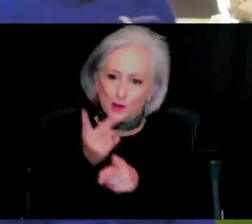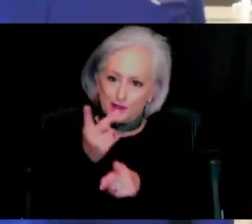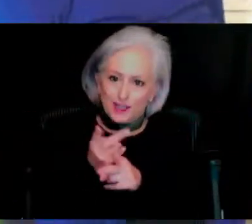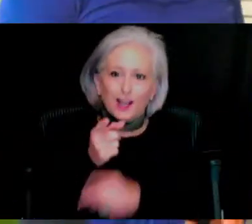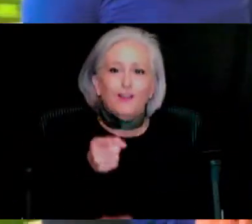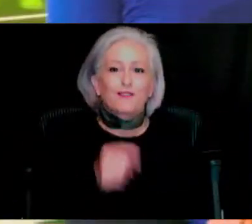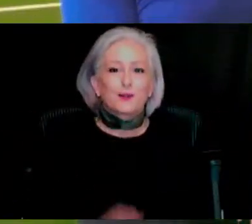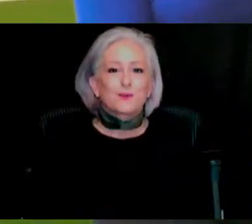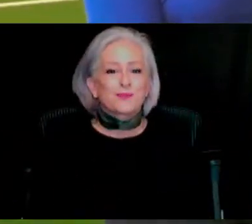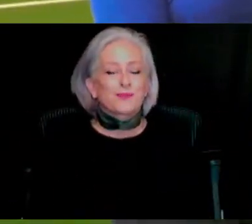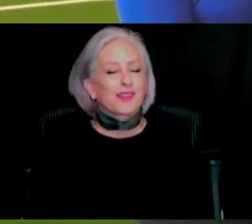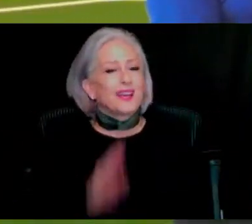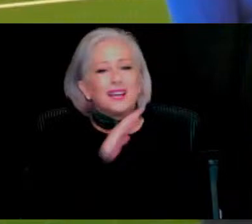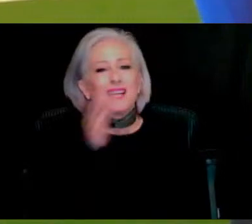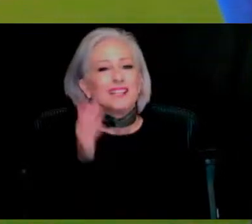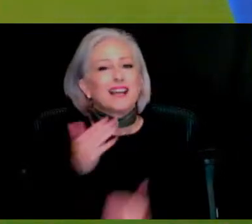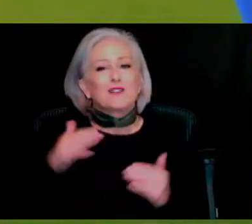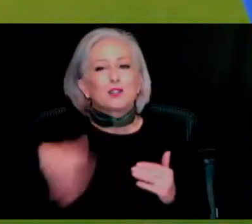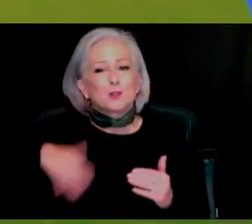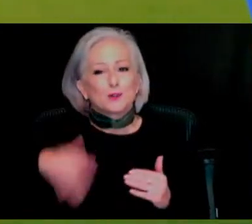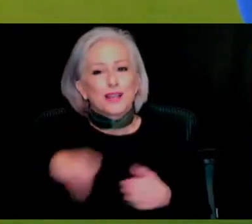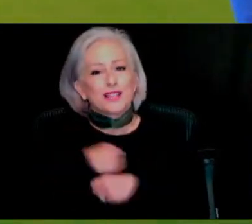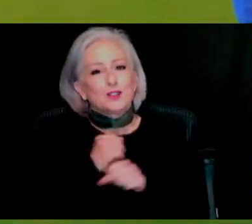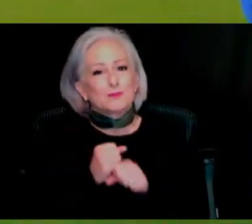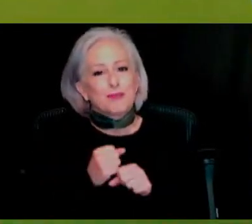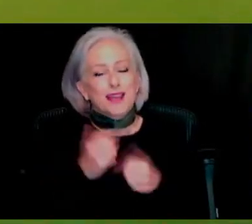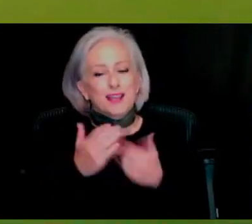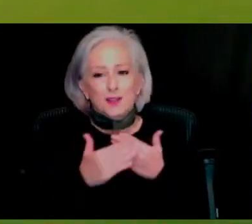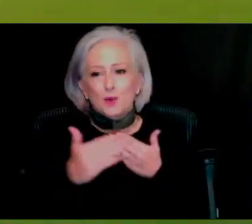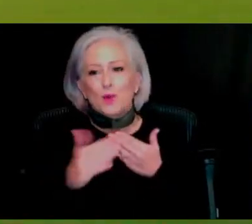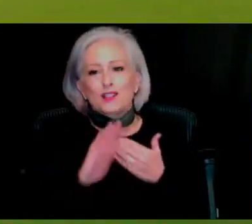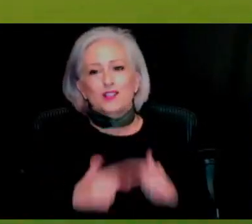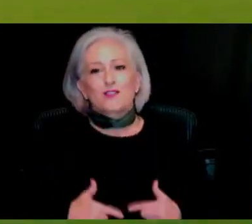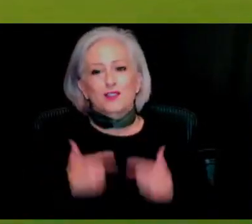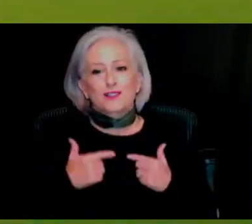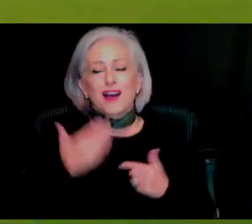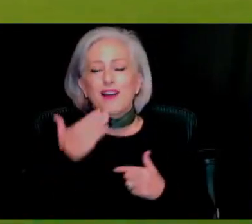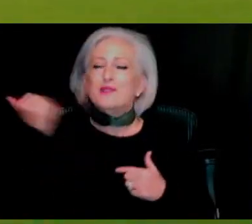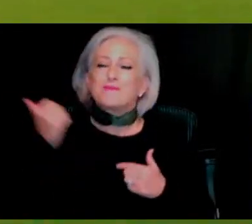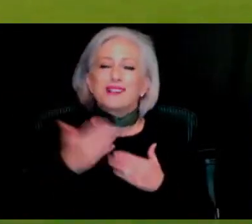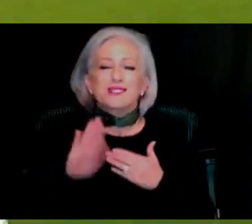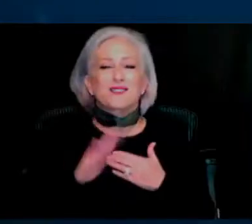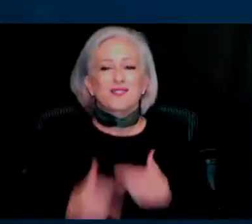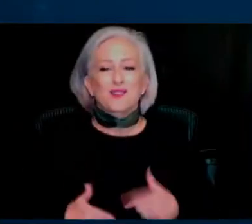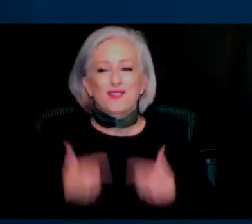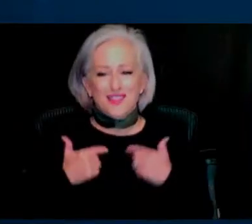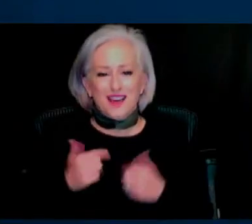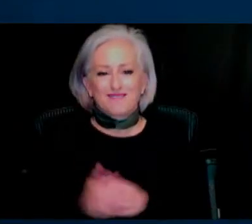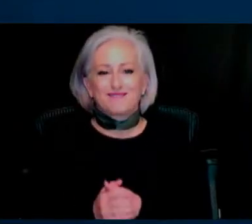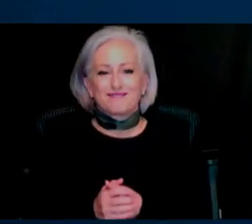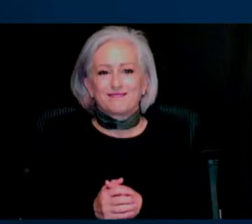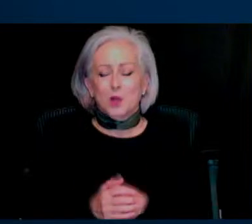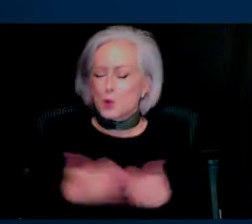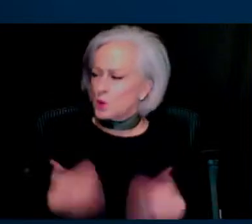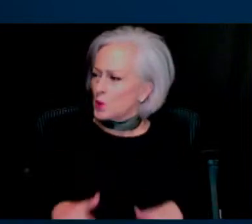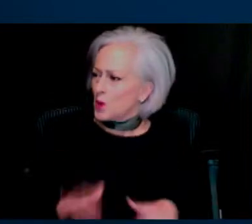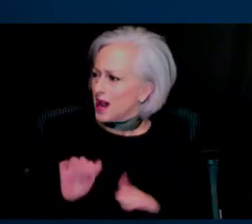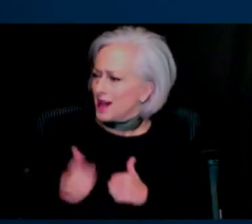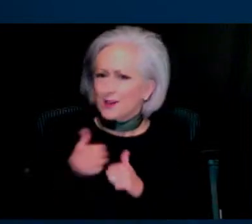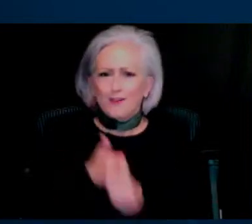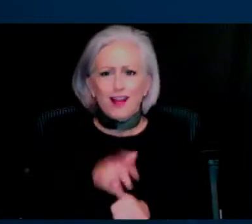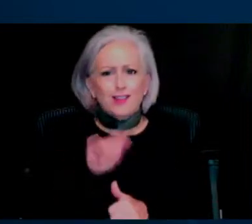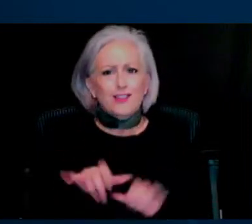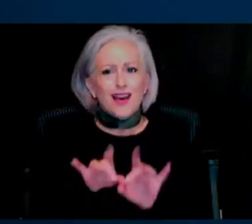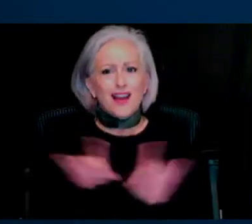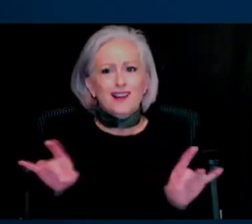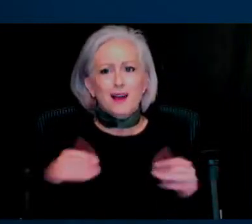late to make the rest of your life the best of your life. I love that. How do you follow that? Dr. Hawkinson,